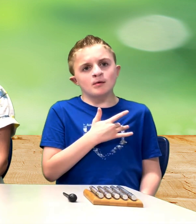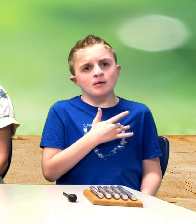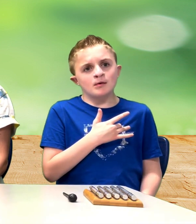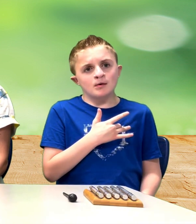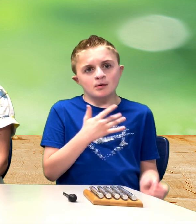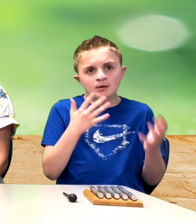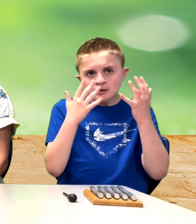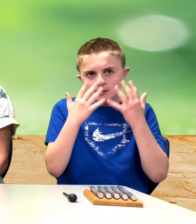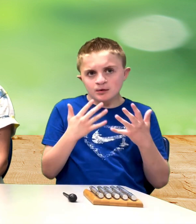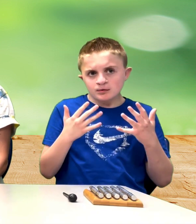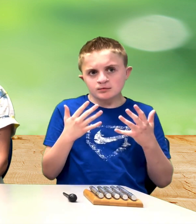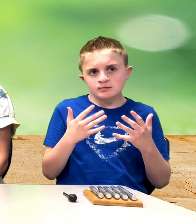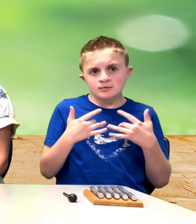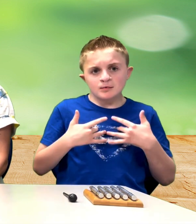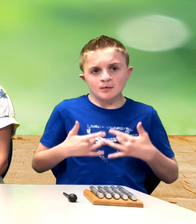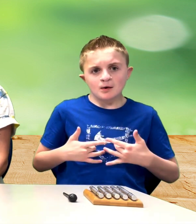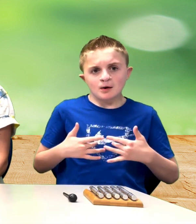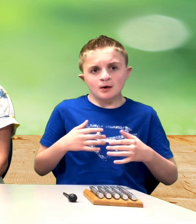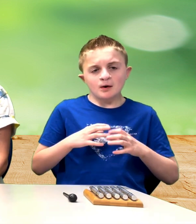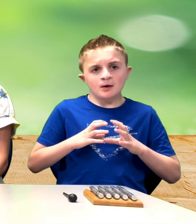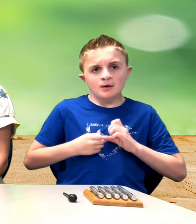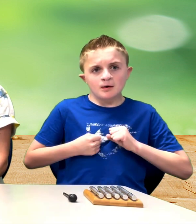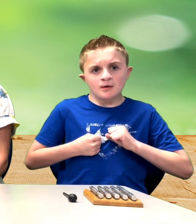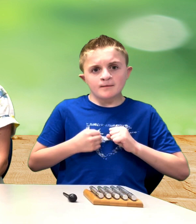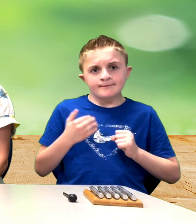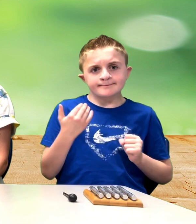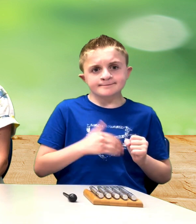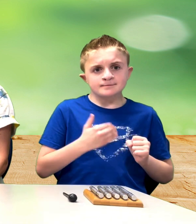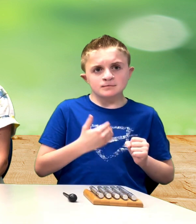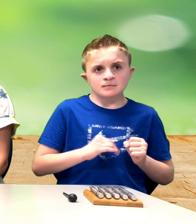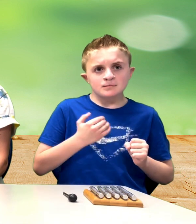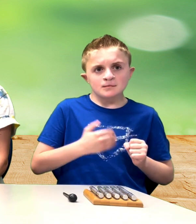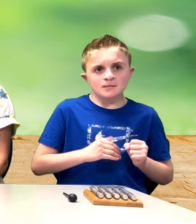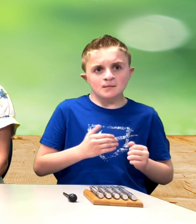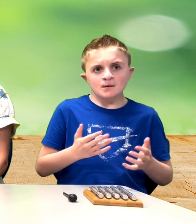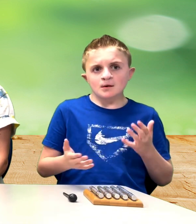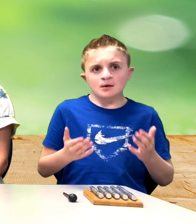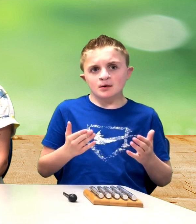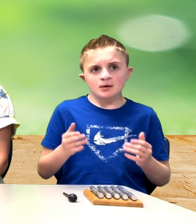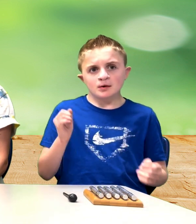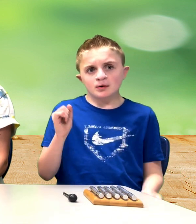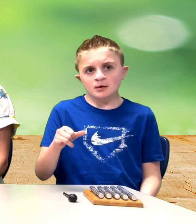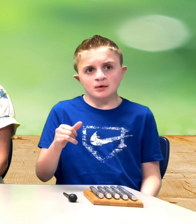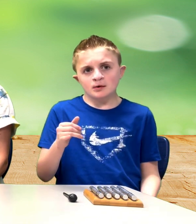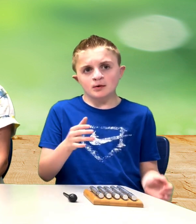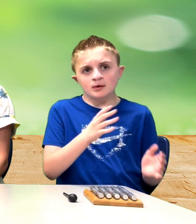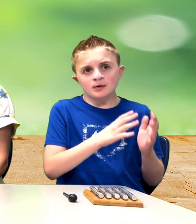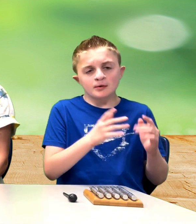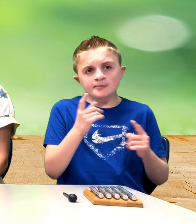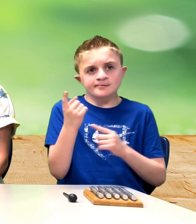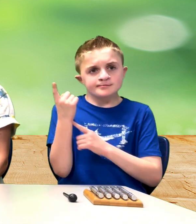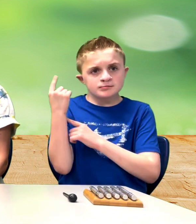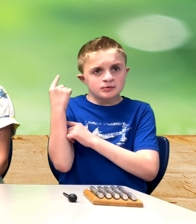guarantee that for some of you, it might have happened a year ago, 2 years